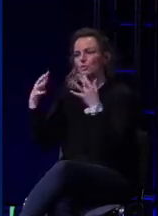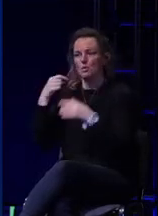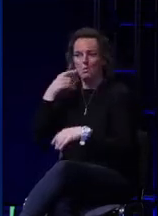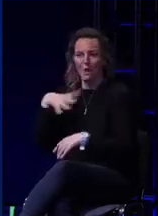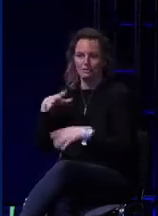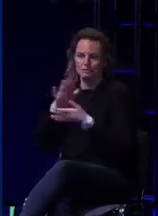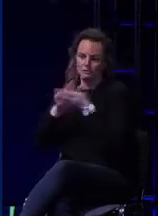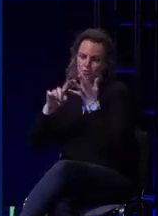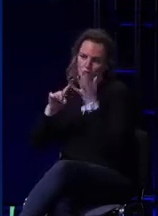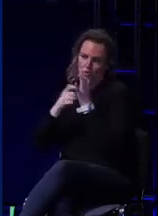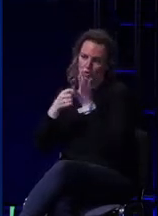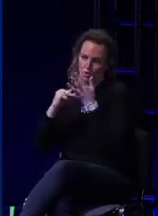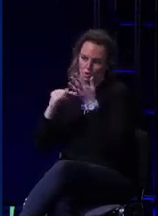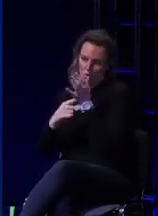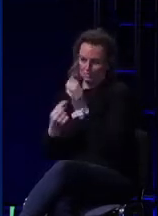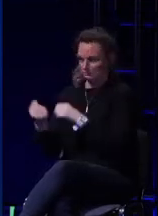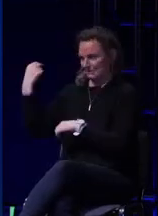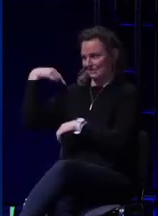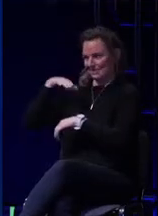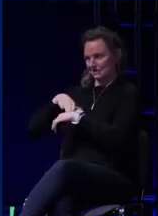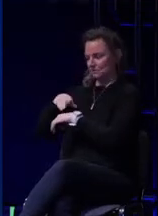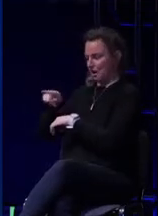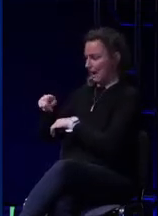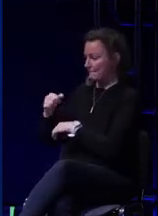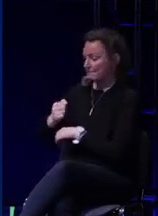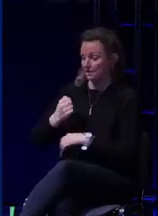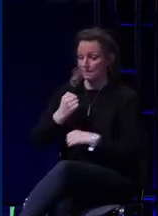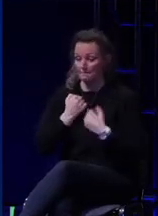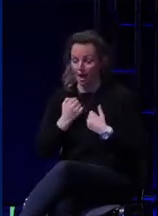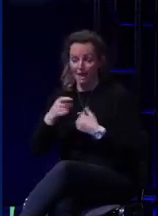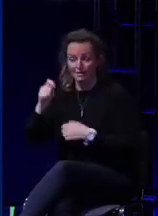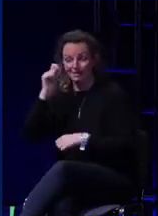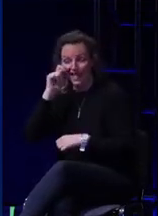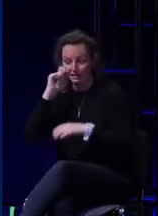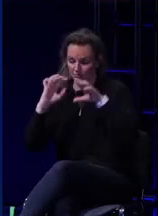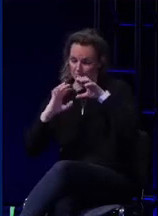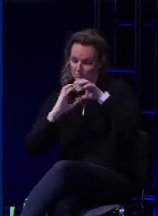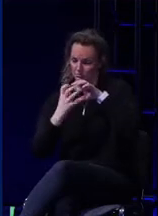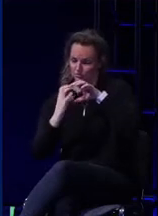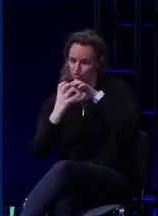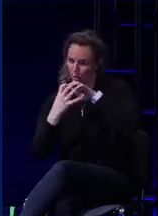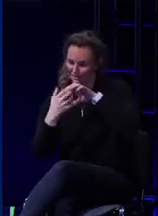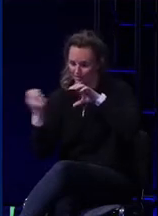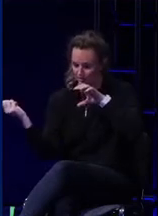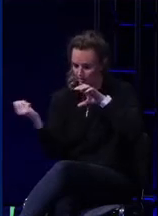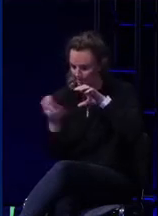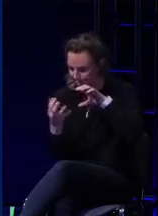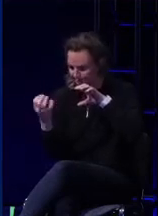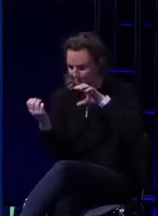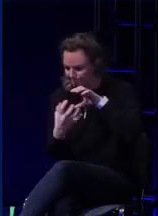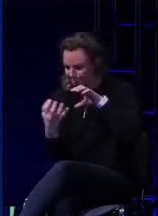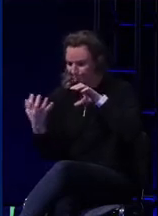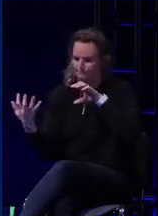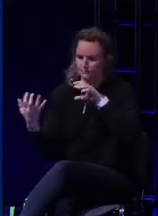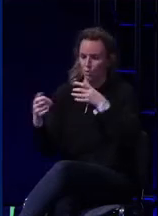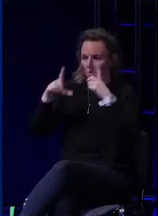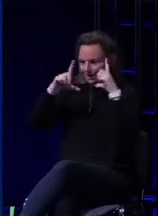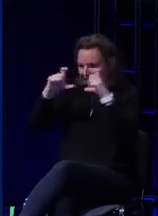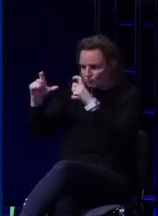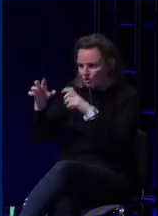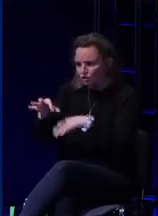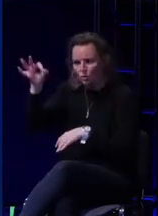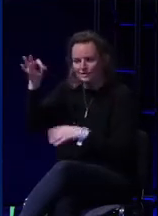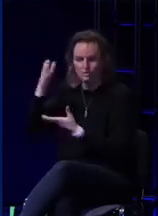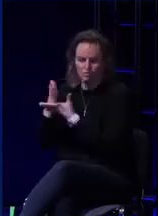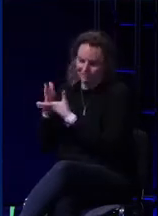and my lens choices, camera choices were very much really about the film itself, and much less